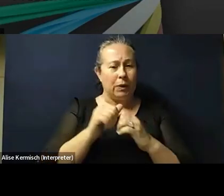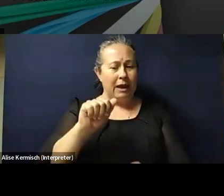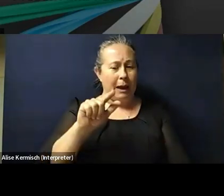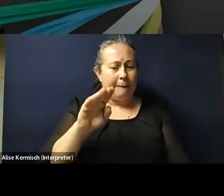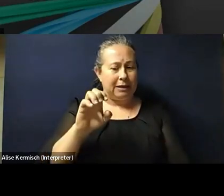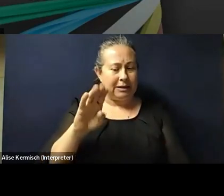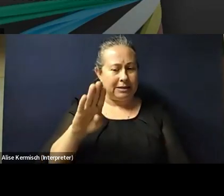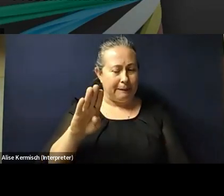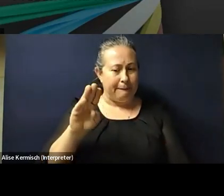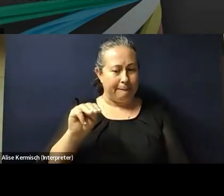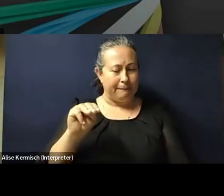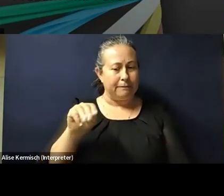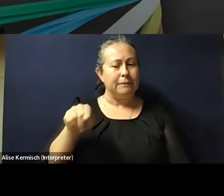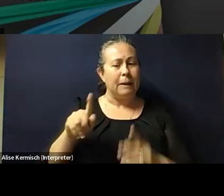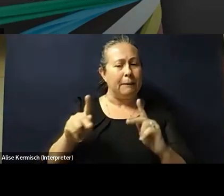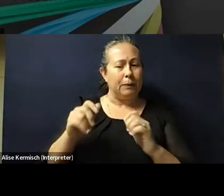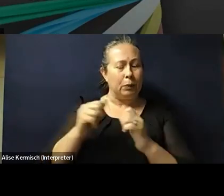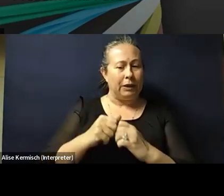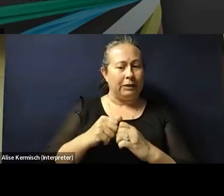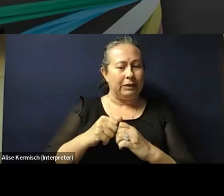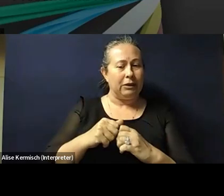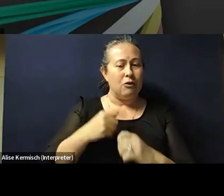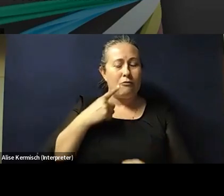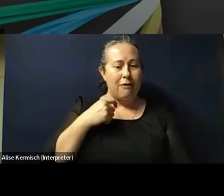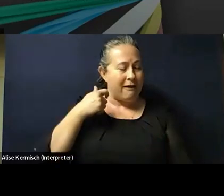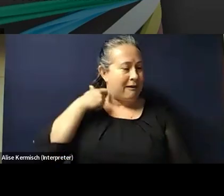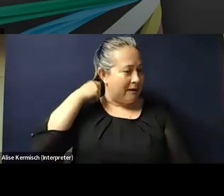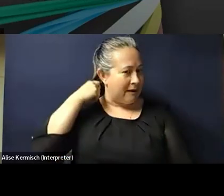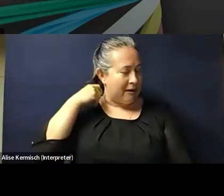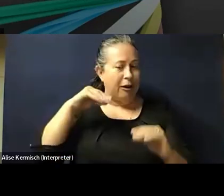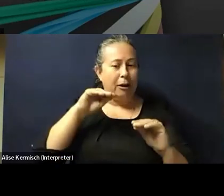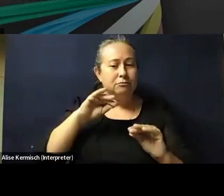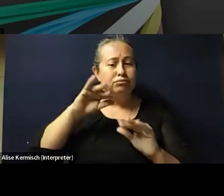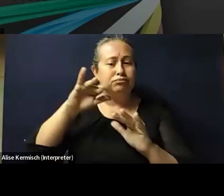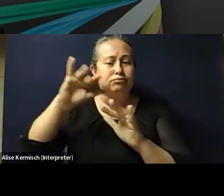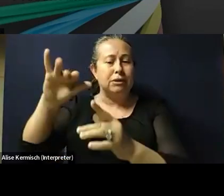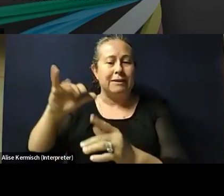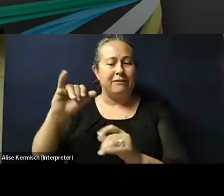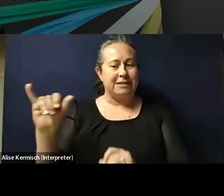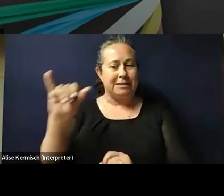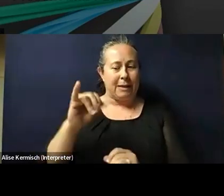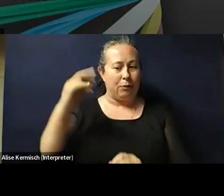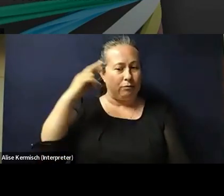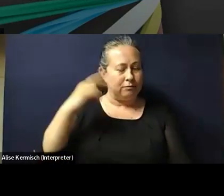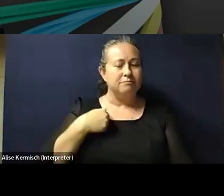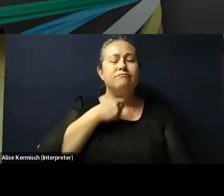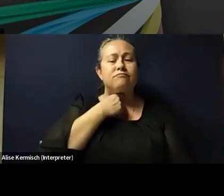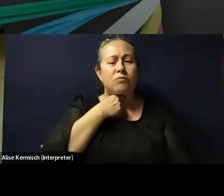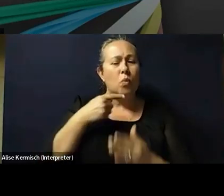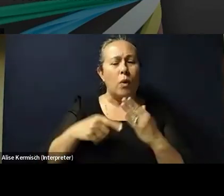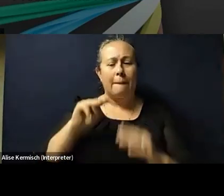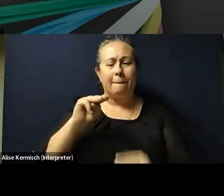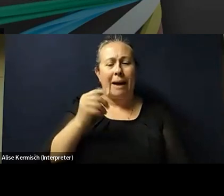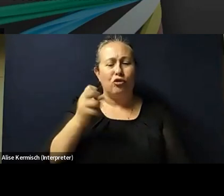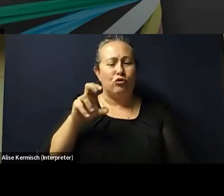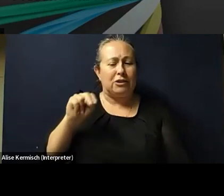that the reason why people with red hair in Northern Europe migrated were for the same reasons. And I wonder, what are the migration patterns of people with